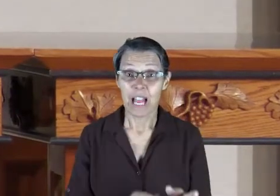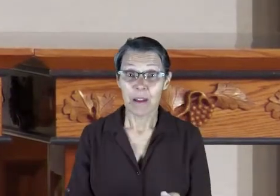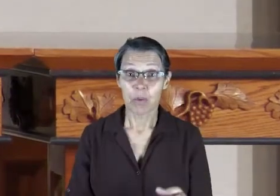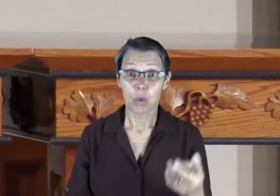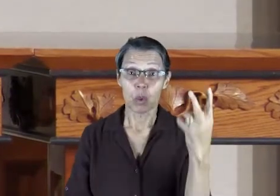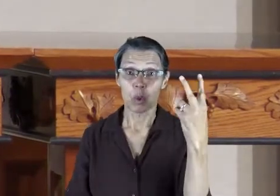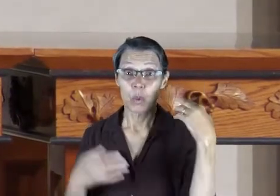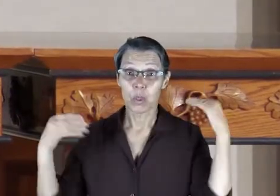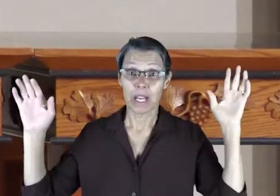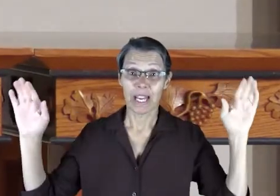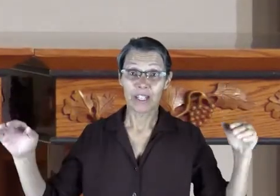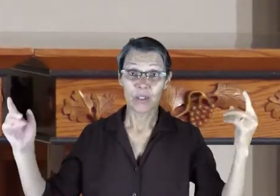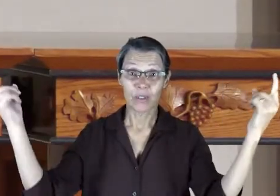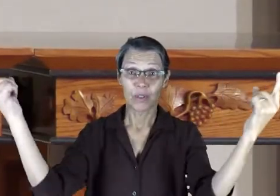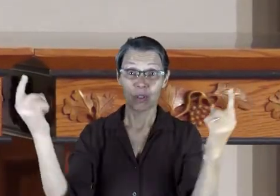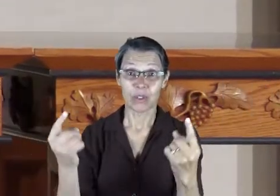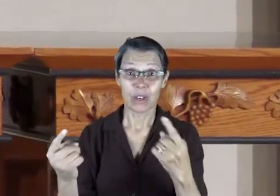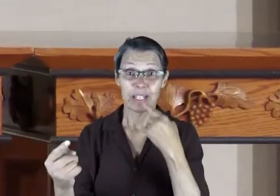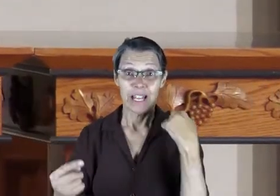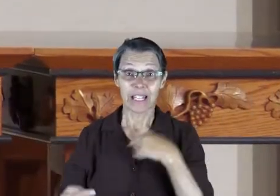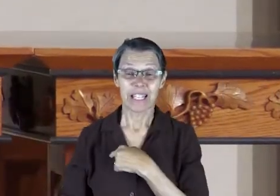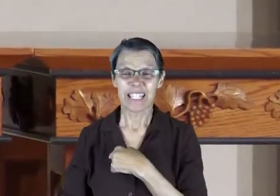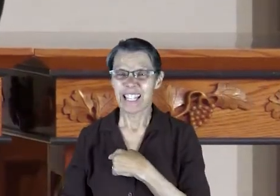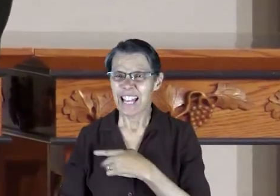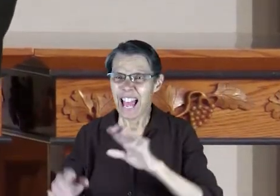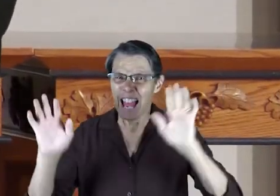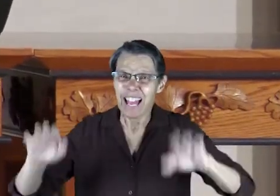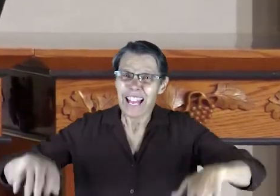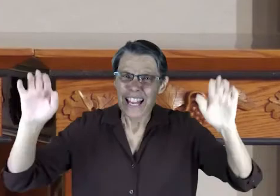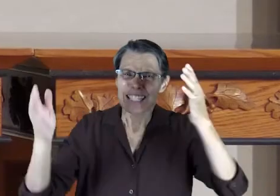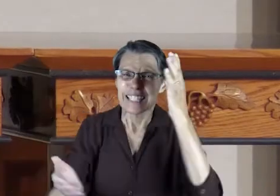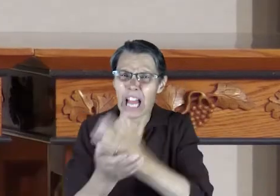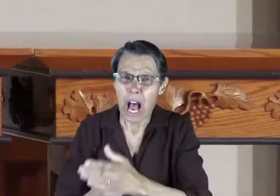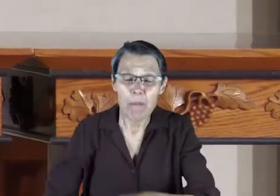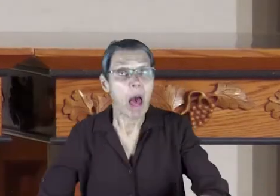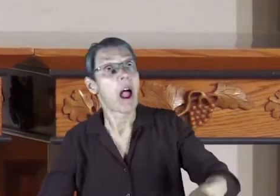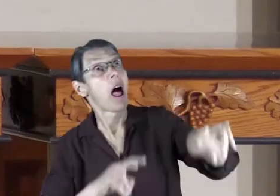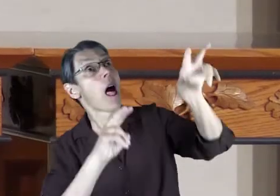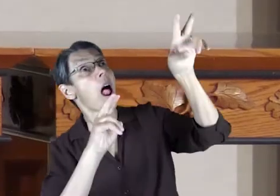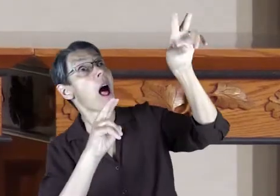angels are saying to us in our day, hey, stop looking up.